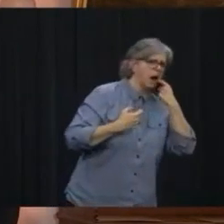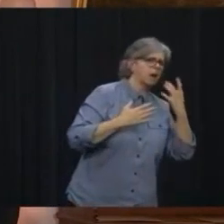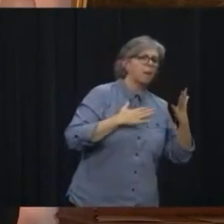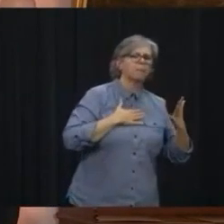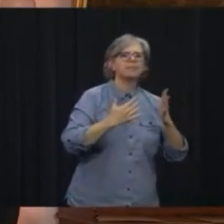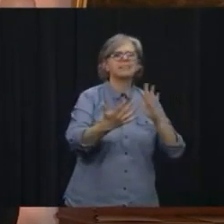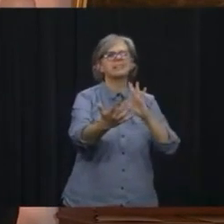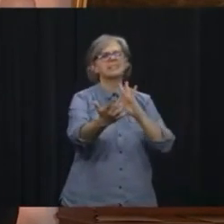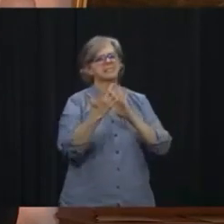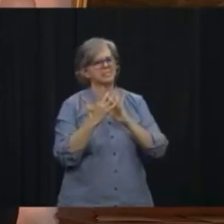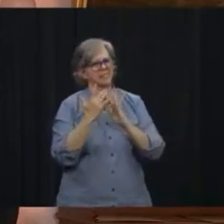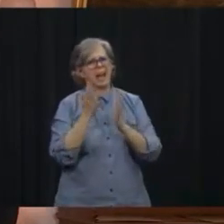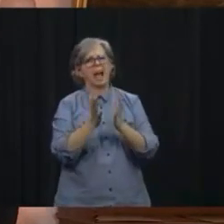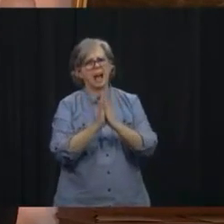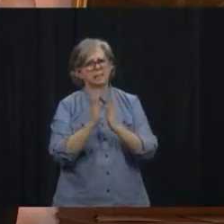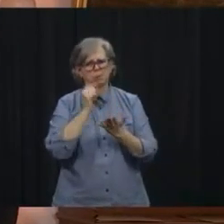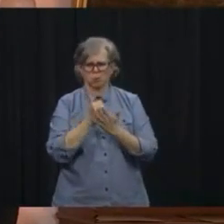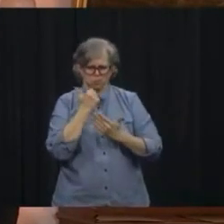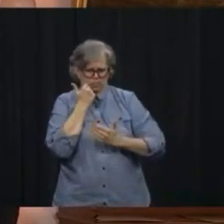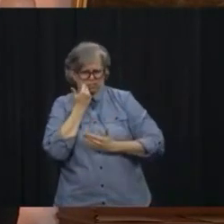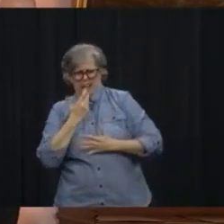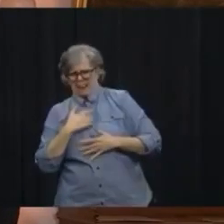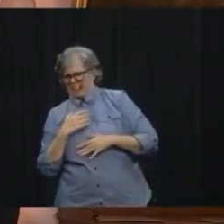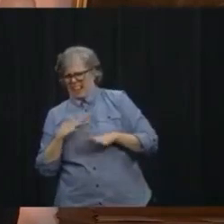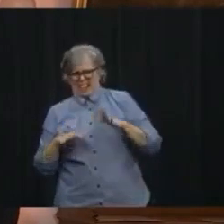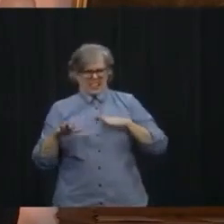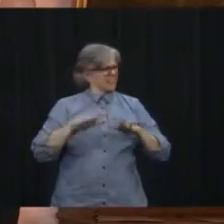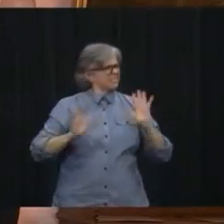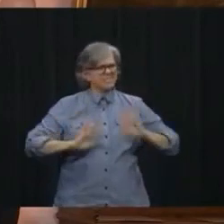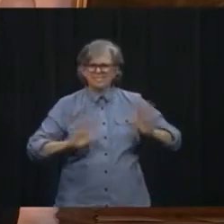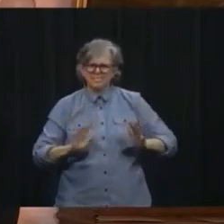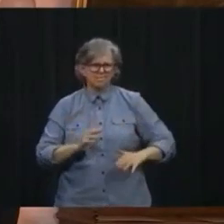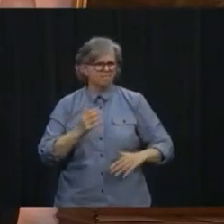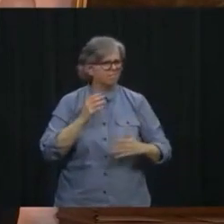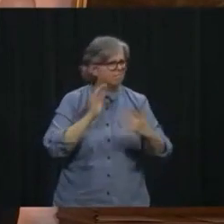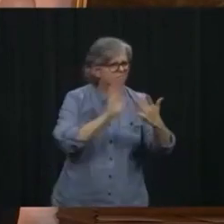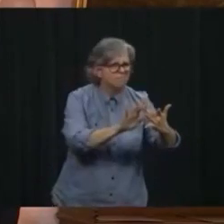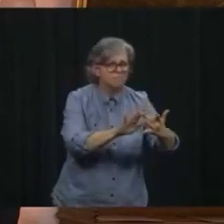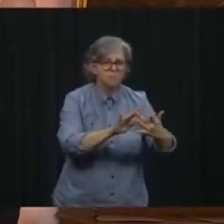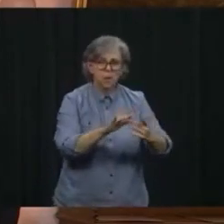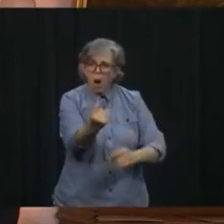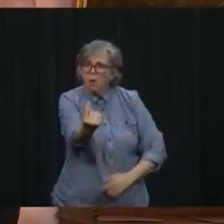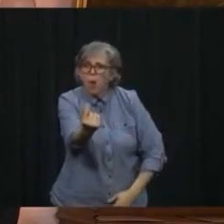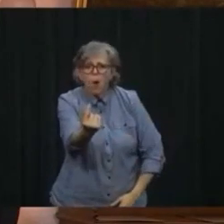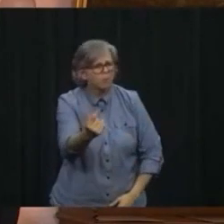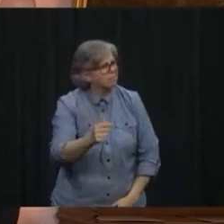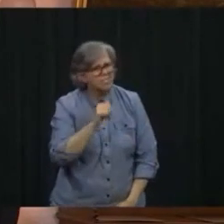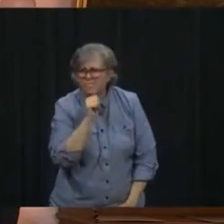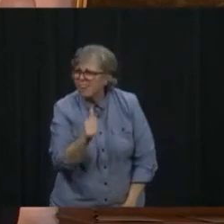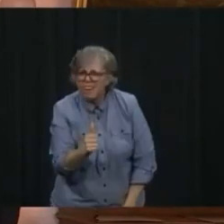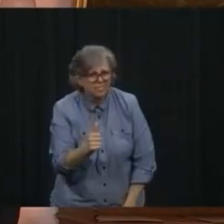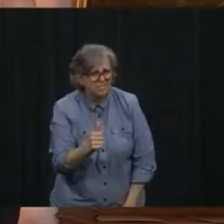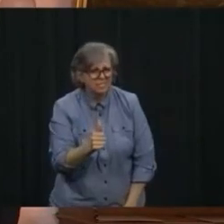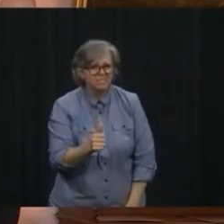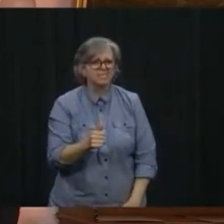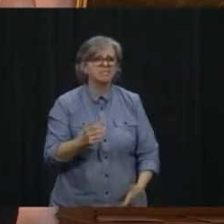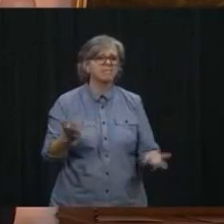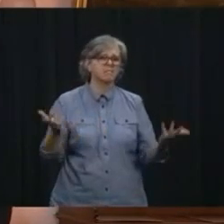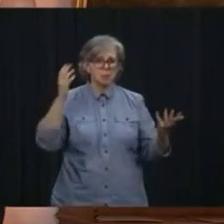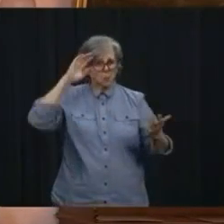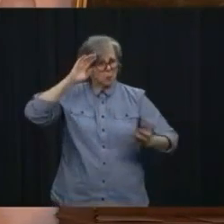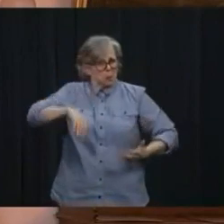business. It's part of the vital health care system. And so for those citizens who are already having mental